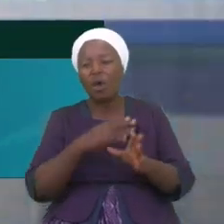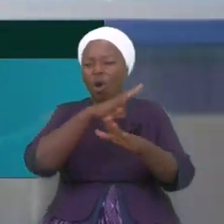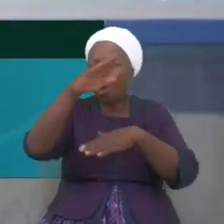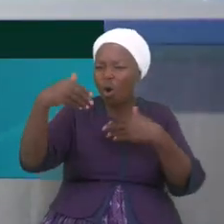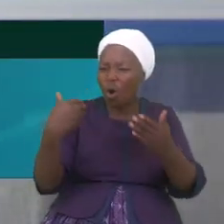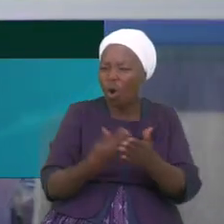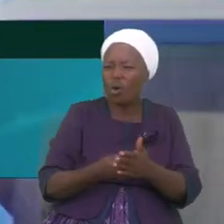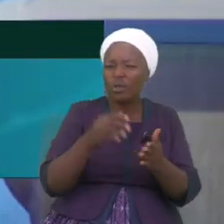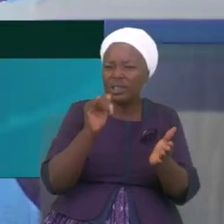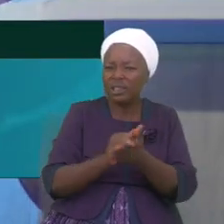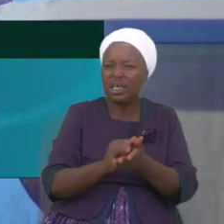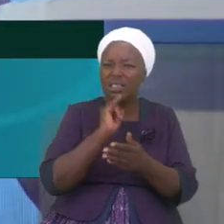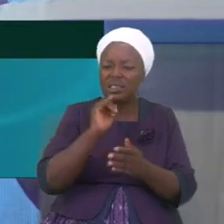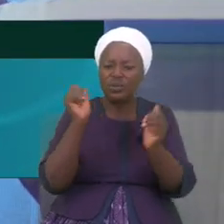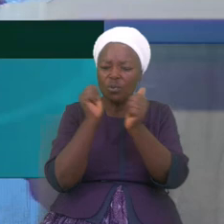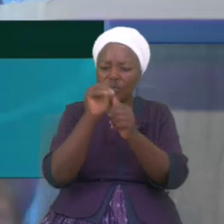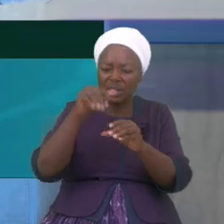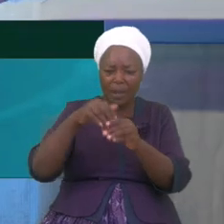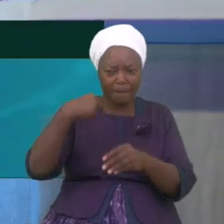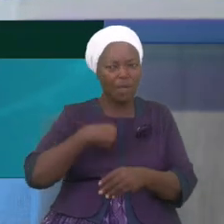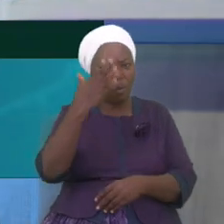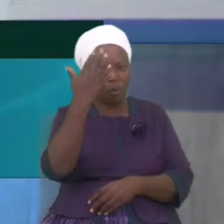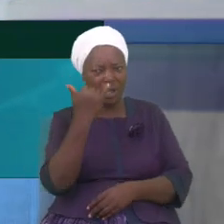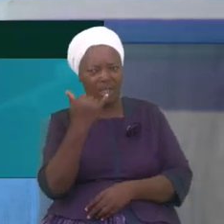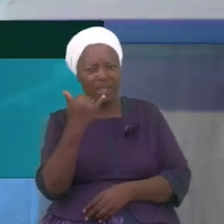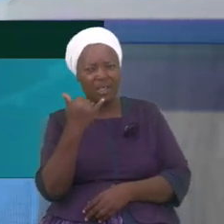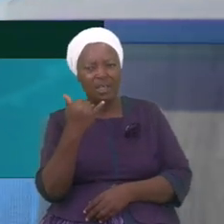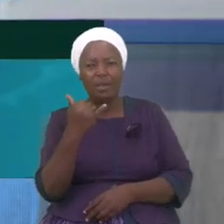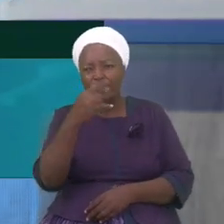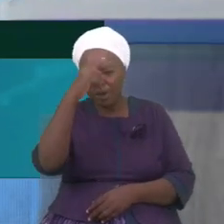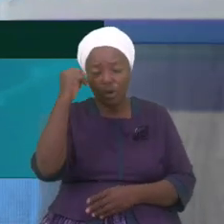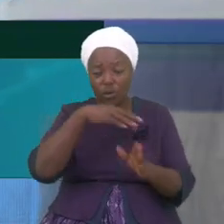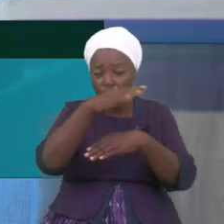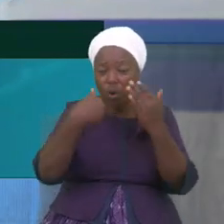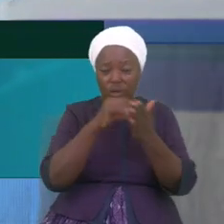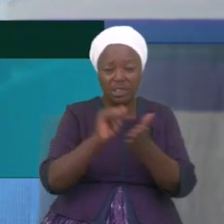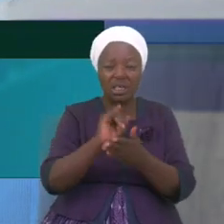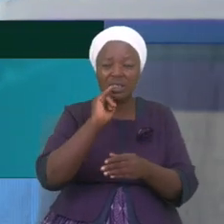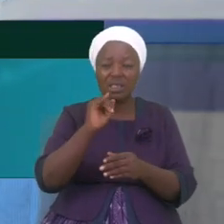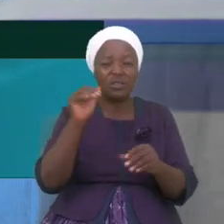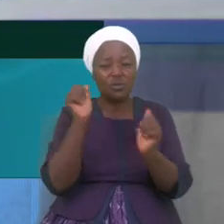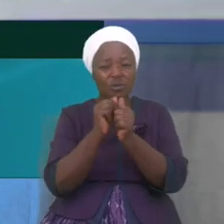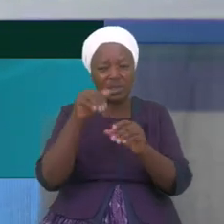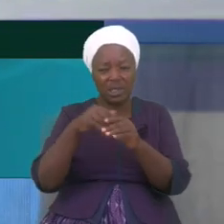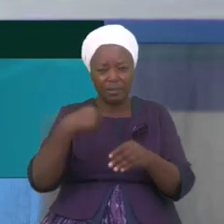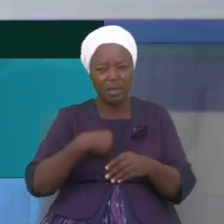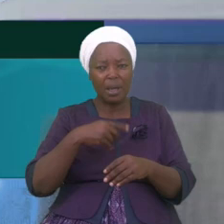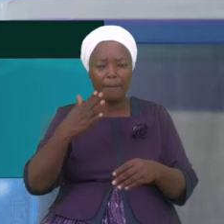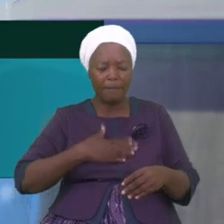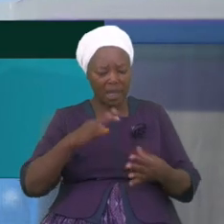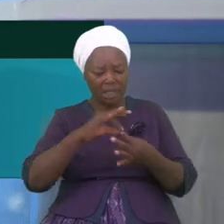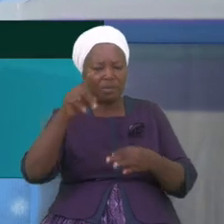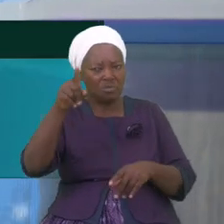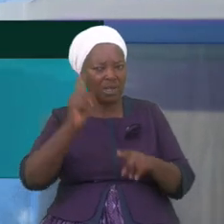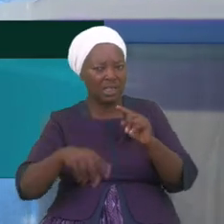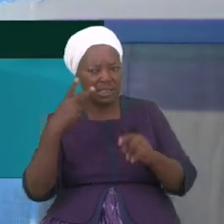is within me. Why? Because all that is within me, my spirit, you cannot see, will receive a